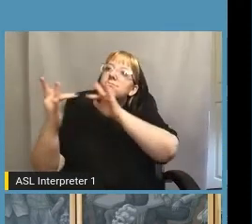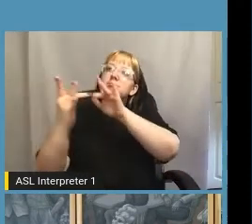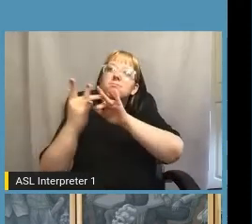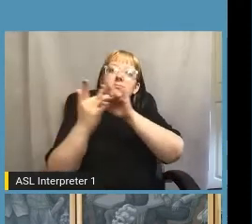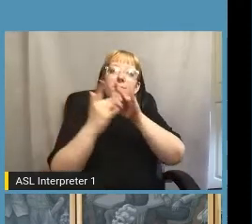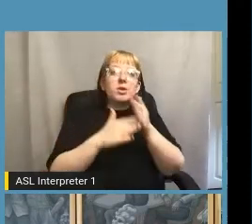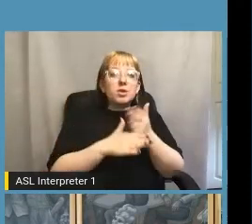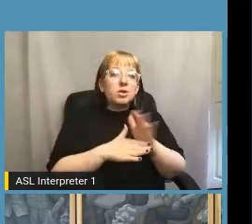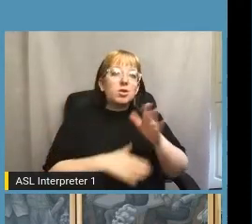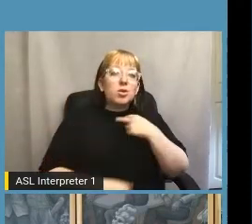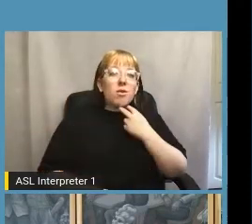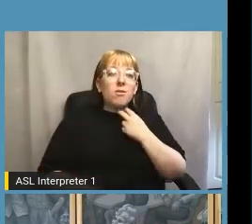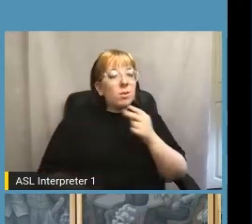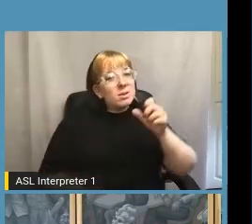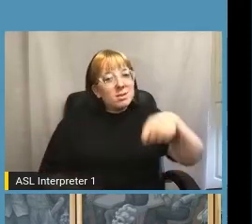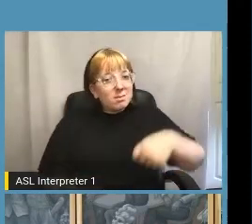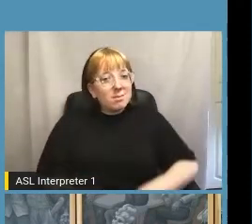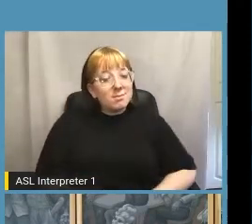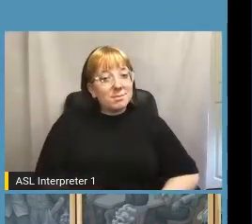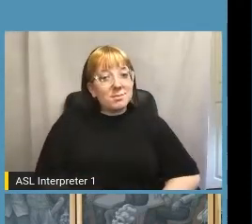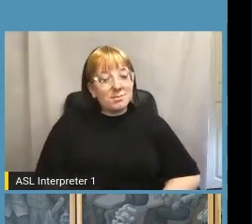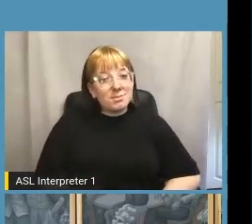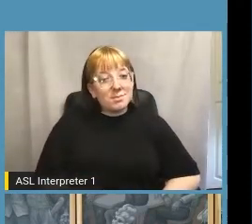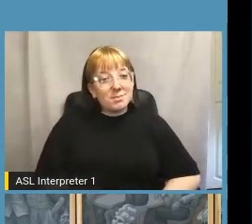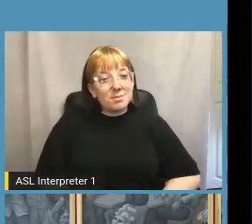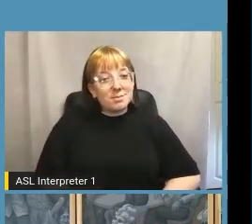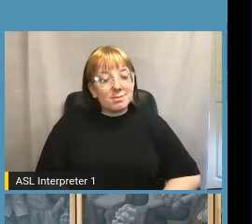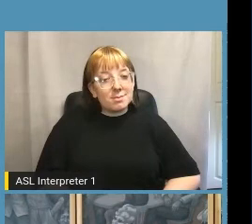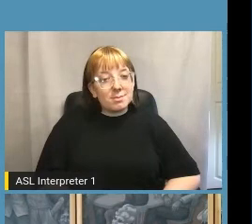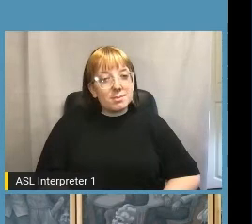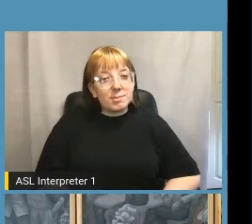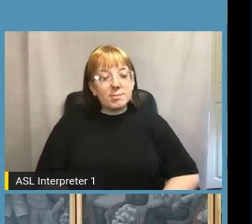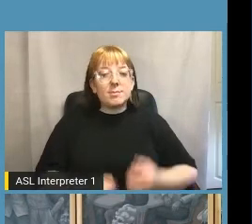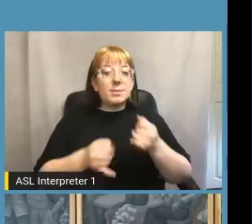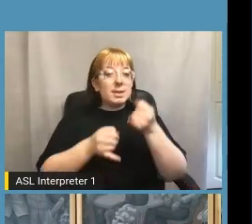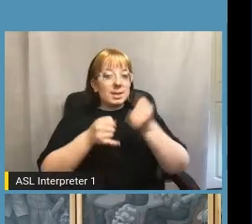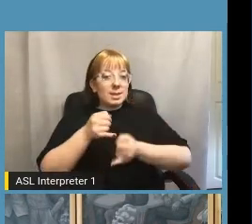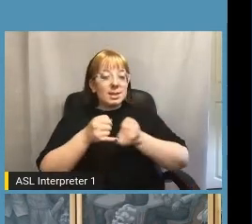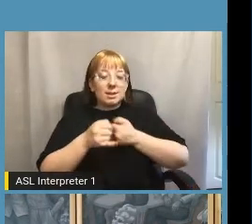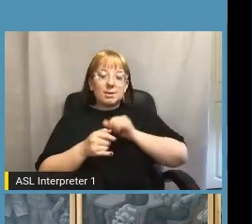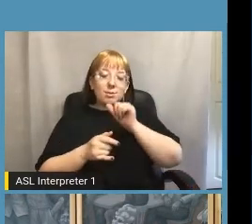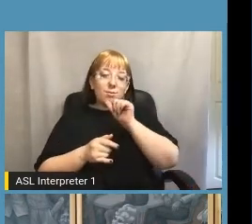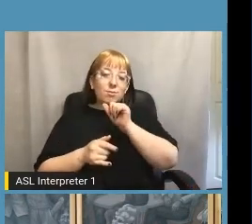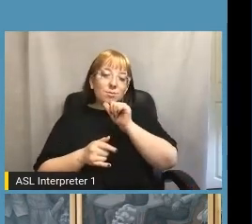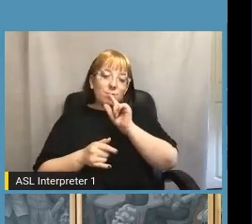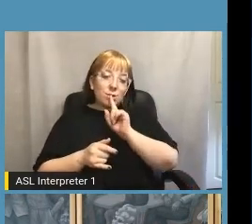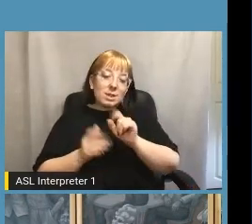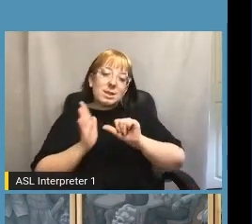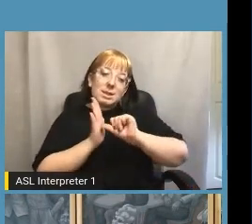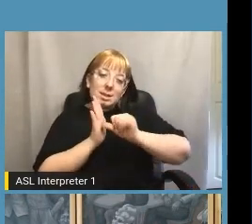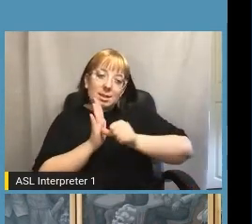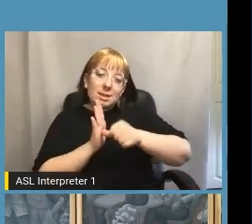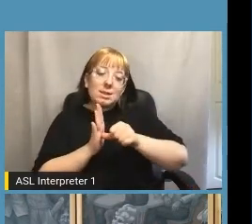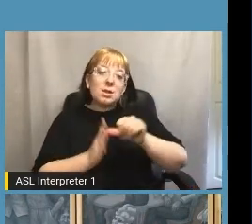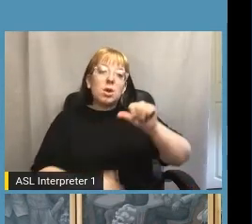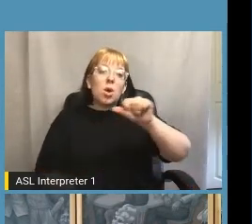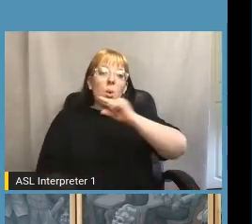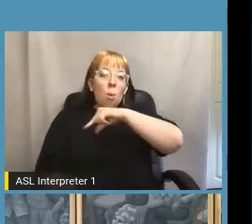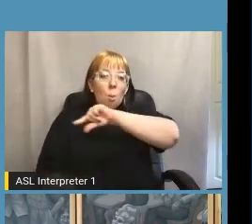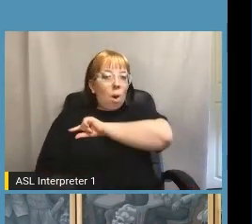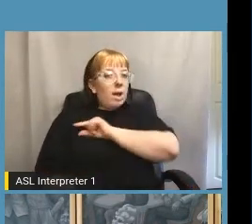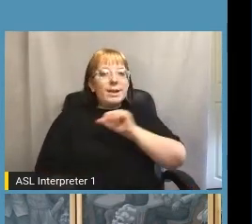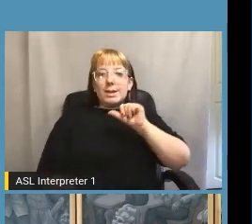authority. And last, I emphasize for our podcast, quality over quantity.